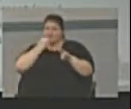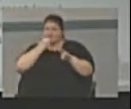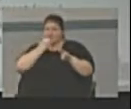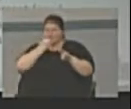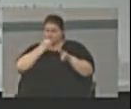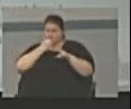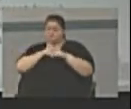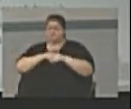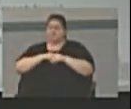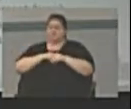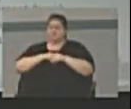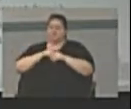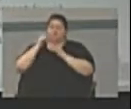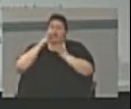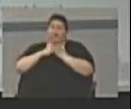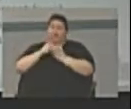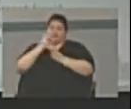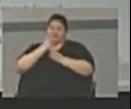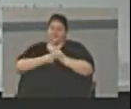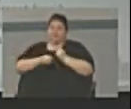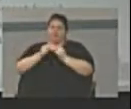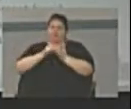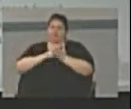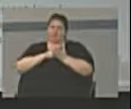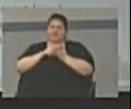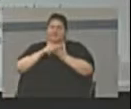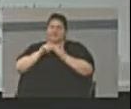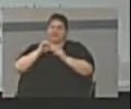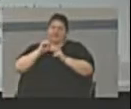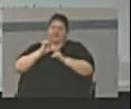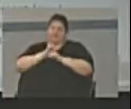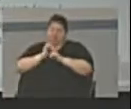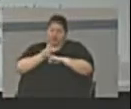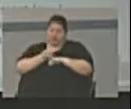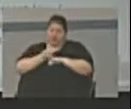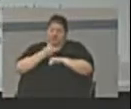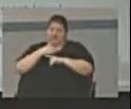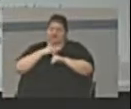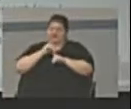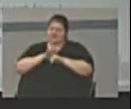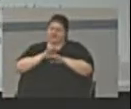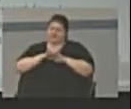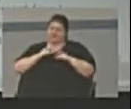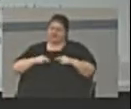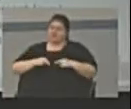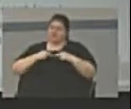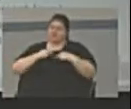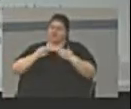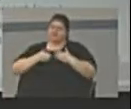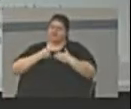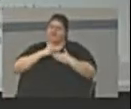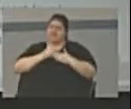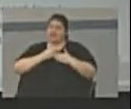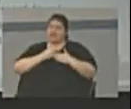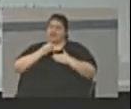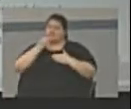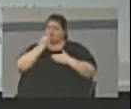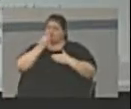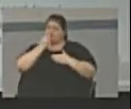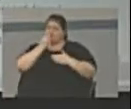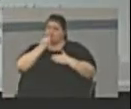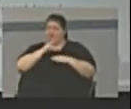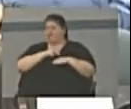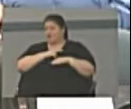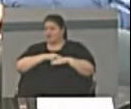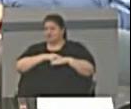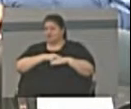recognizing that the built environment definitely has an effect on the health of our residents and the and food, when we look at food, using